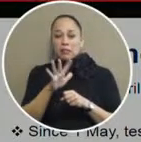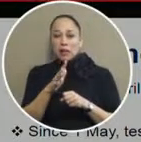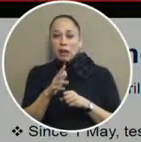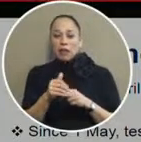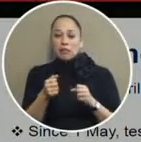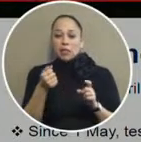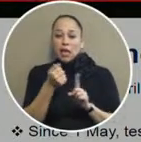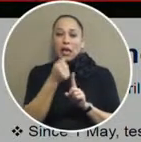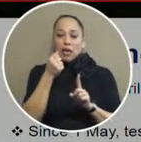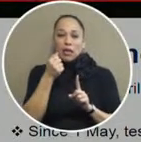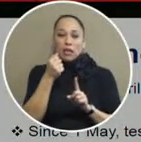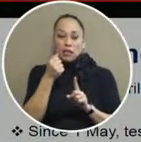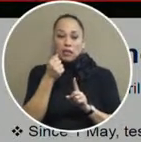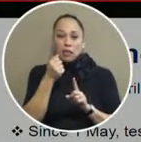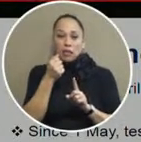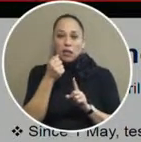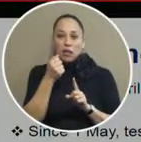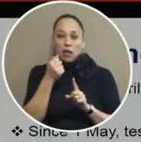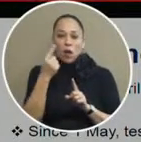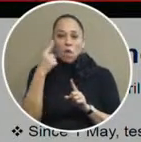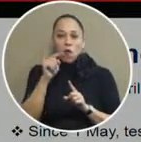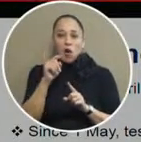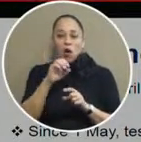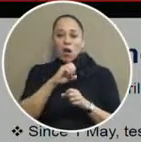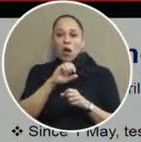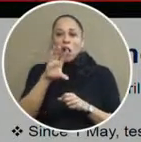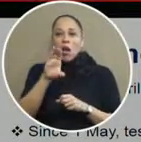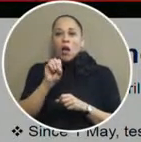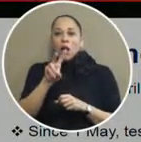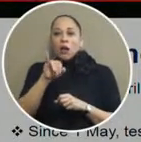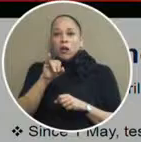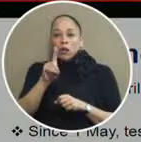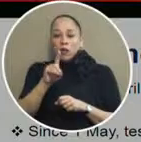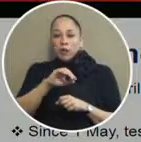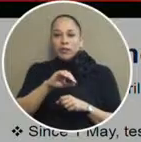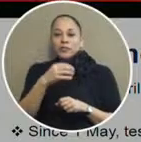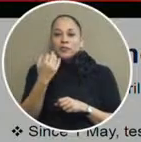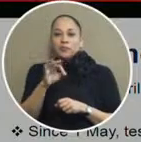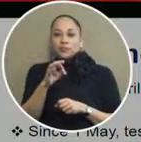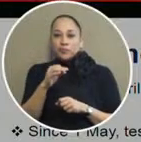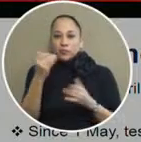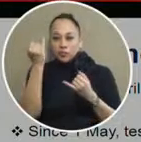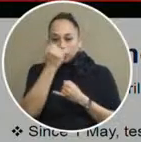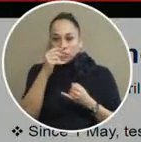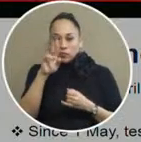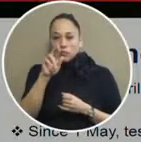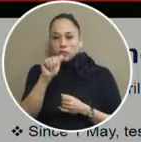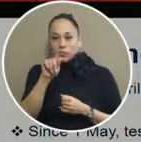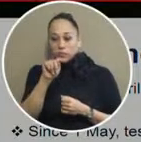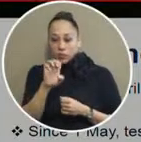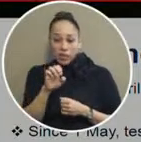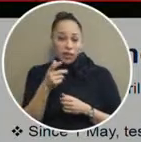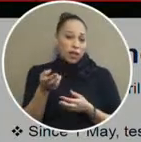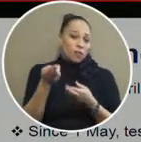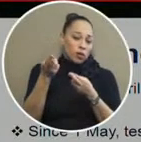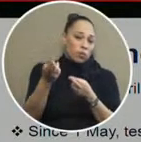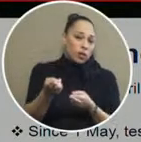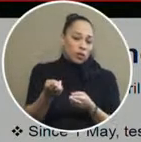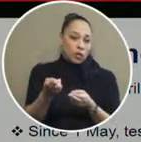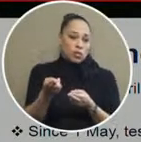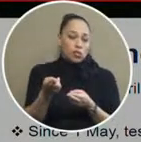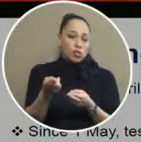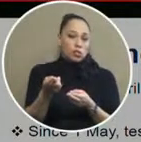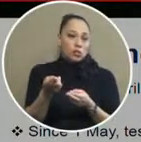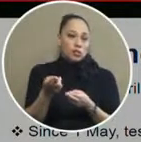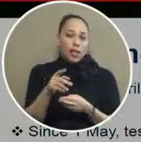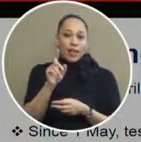hit by the COVID-19 infection rates, the recommendation from him is to